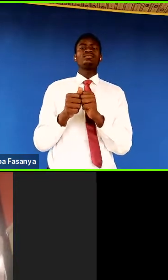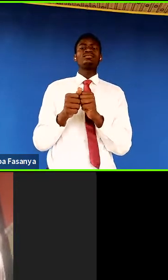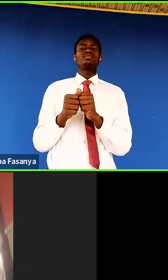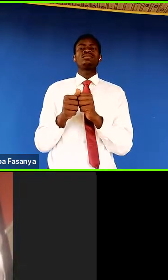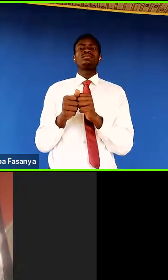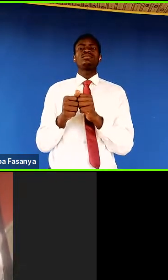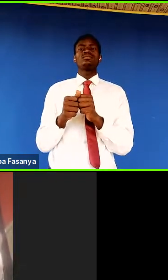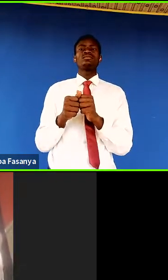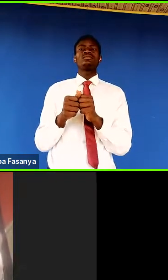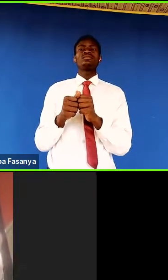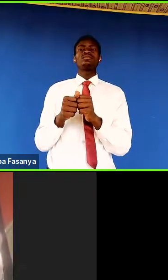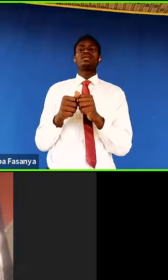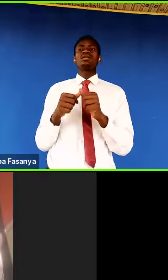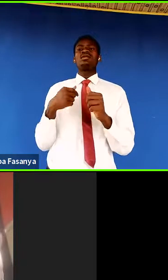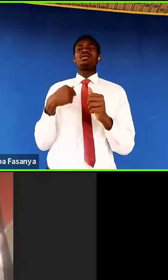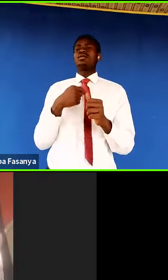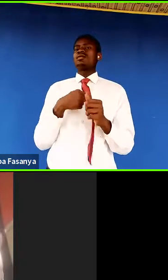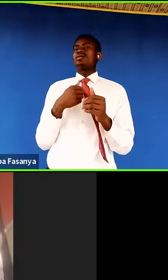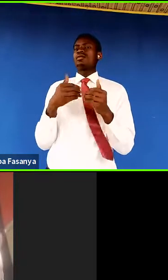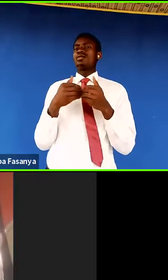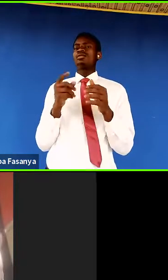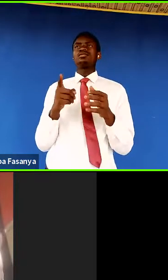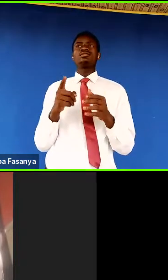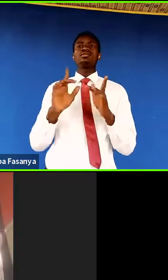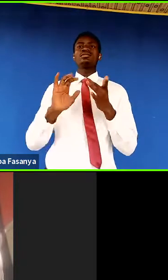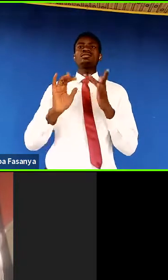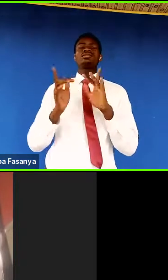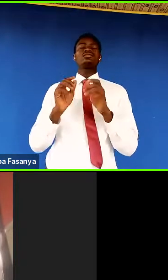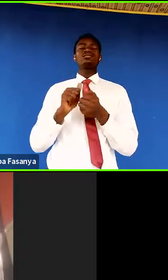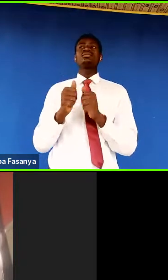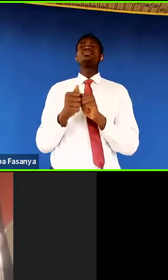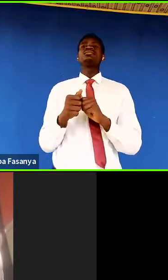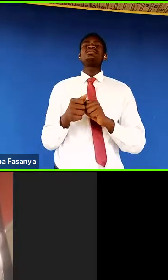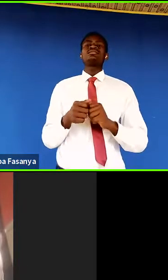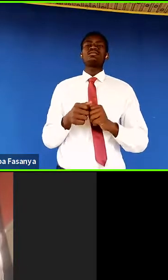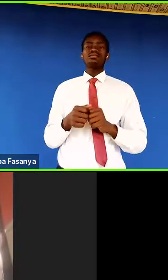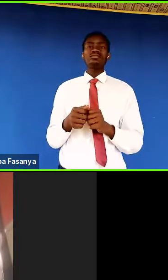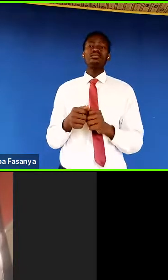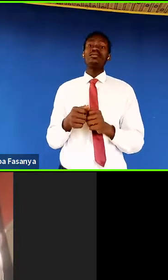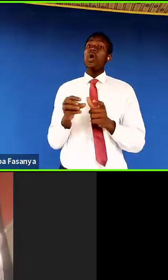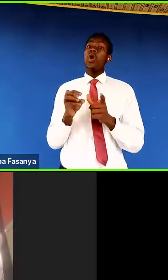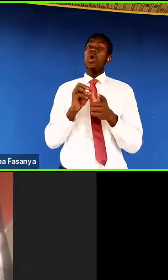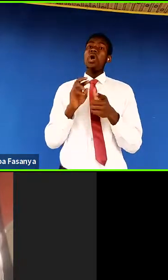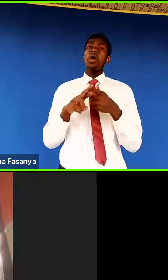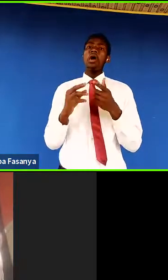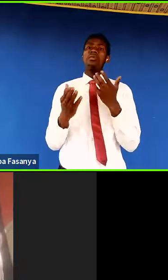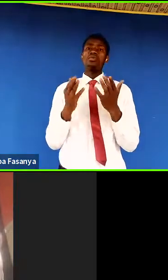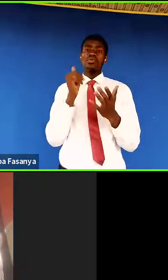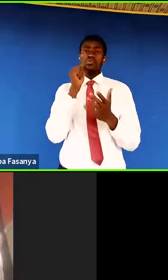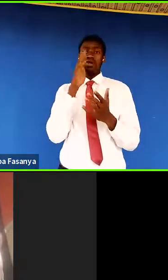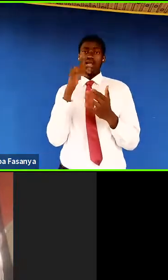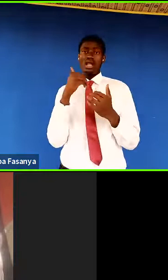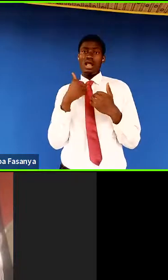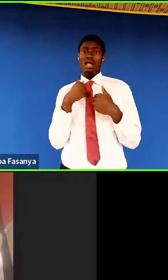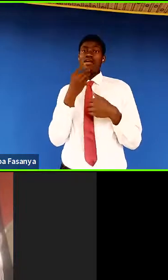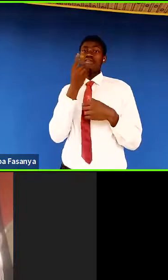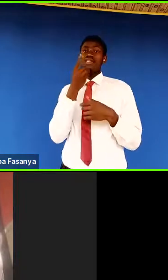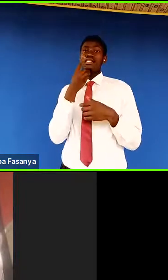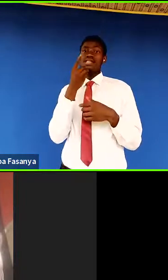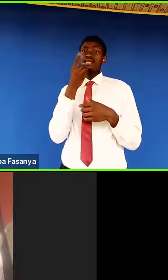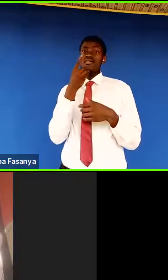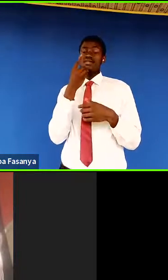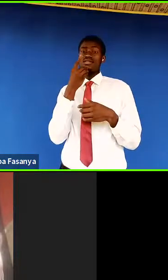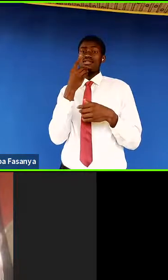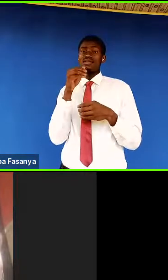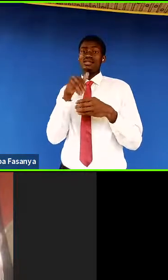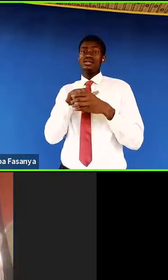gestational diabetes, okay, having diabetes for the first time in pregnancy, okay, the risk of, can you hear me? Can you hear